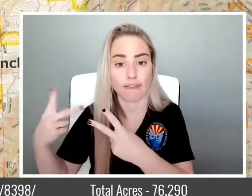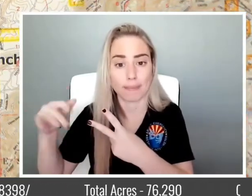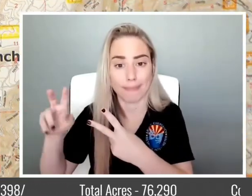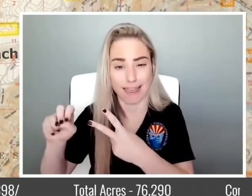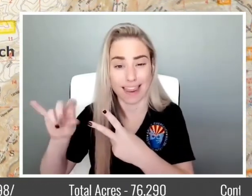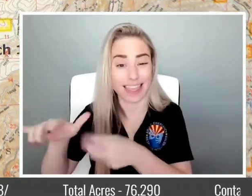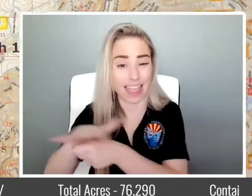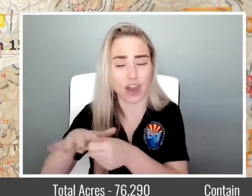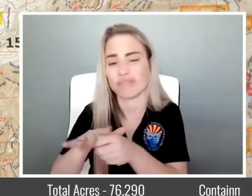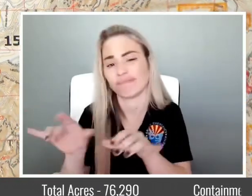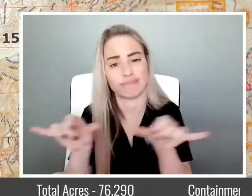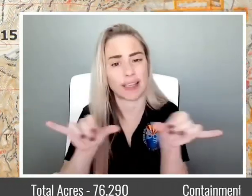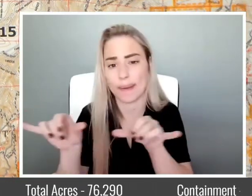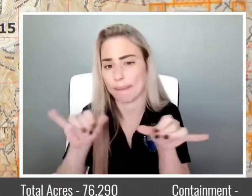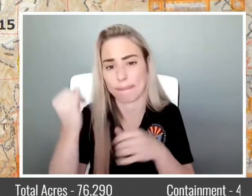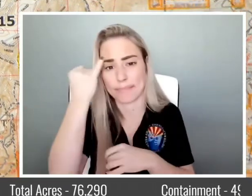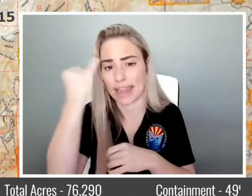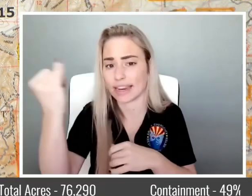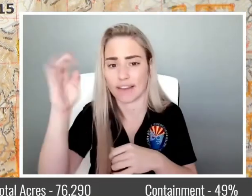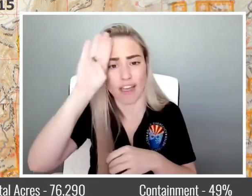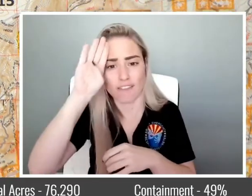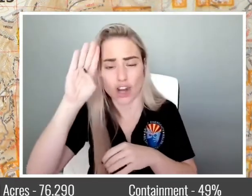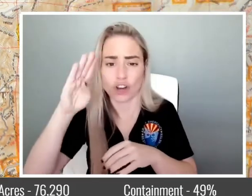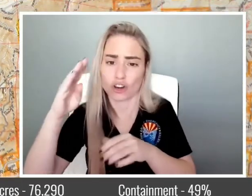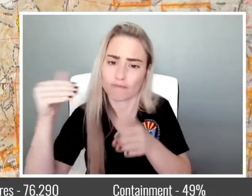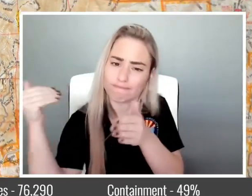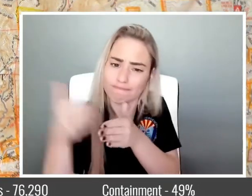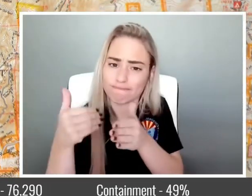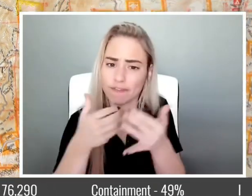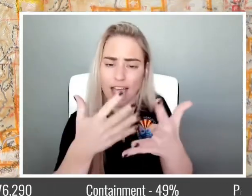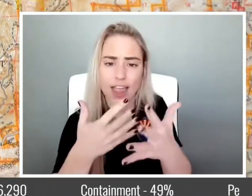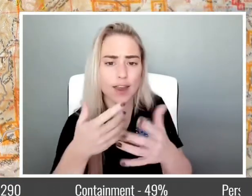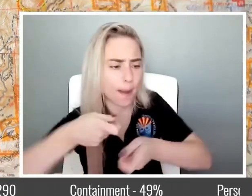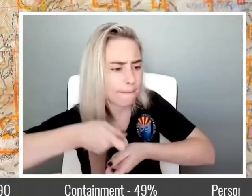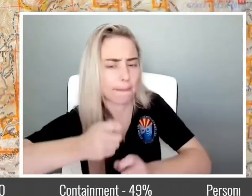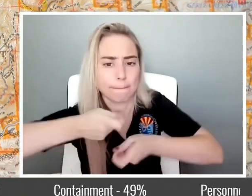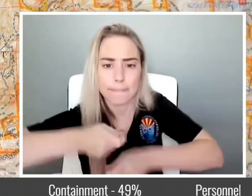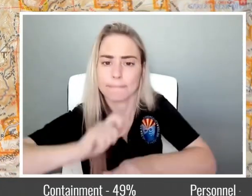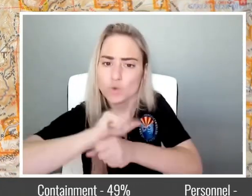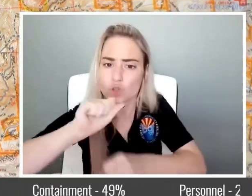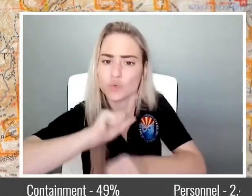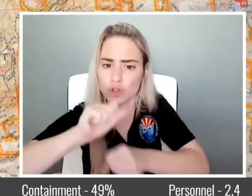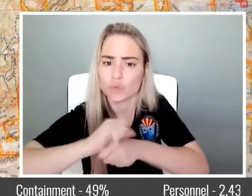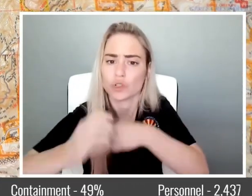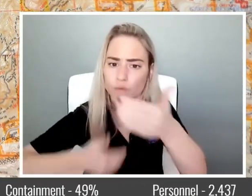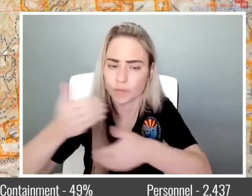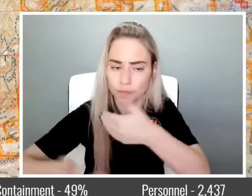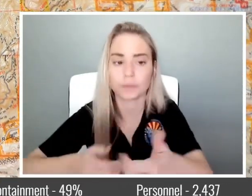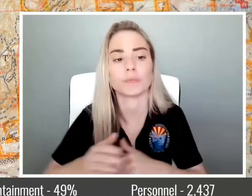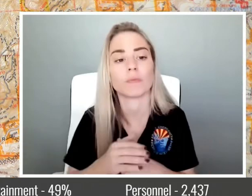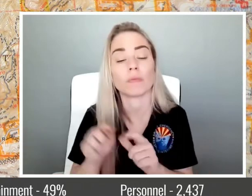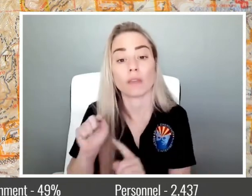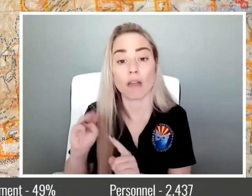thing. A lot of folks in there getting right up against the fire's edge, getting in that direct line and starting to work it. And then all the way down through McCullough